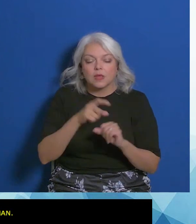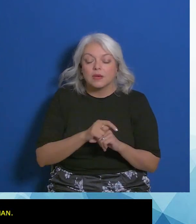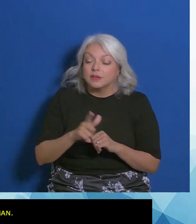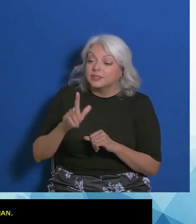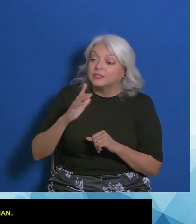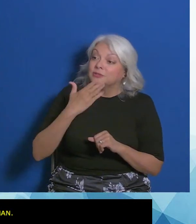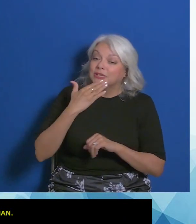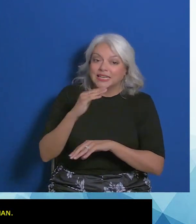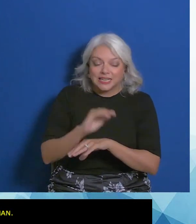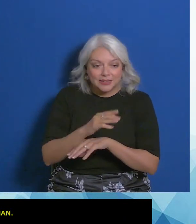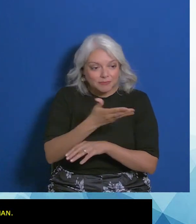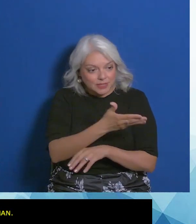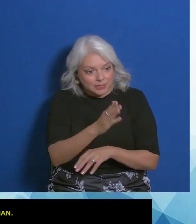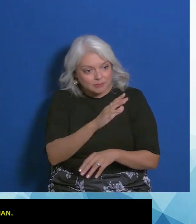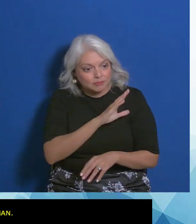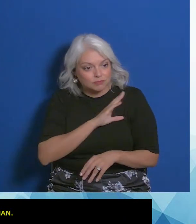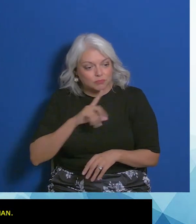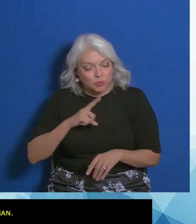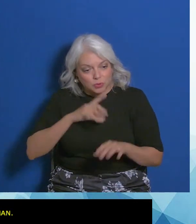President Nigro,